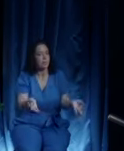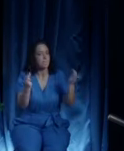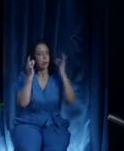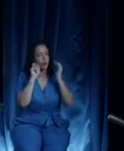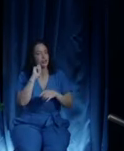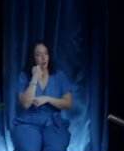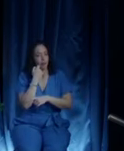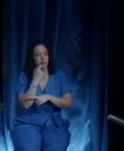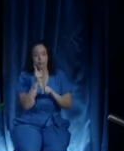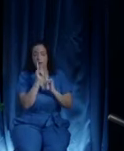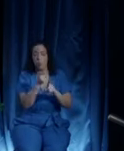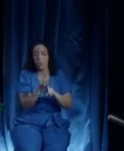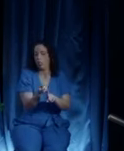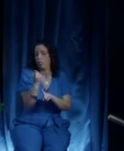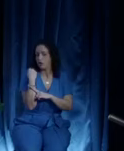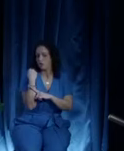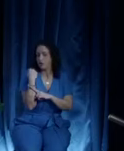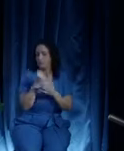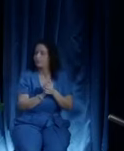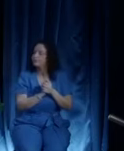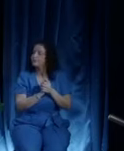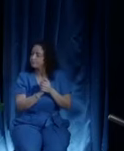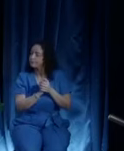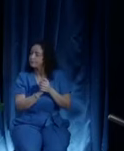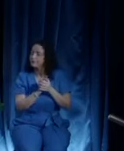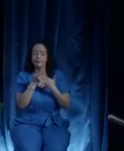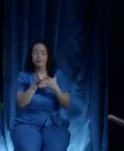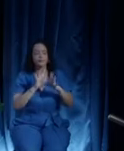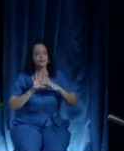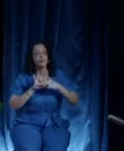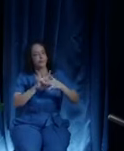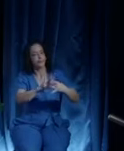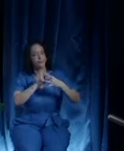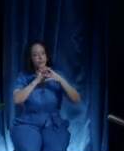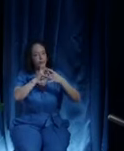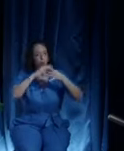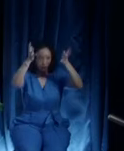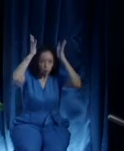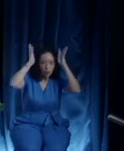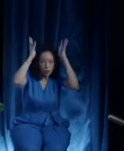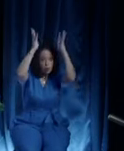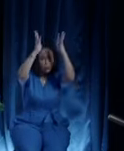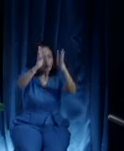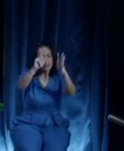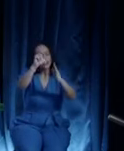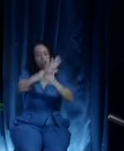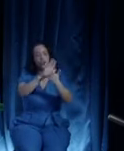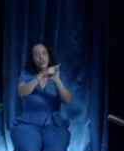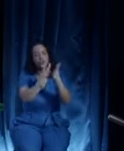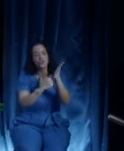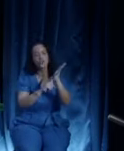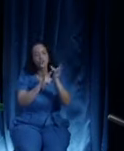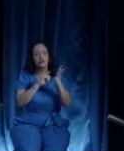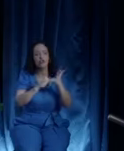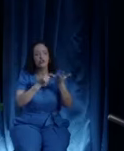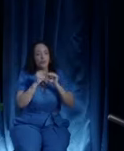so last year, to coincide with the coronation of Charles III, I launched my podcast, Willy Willy